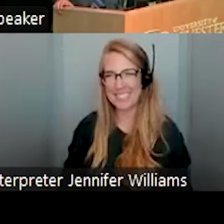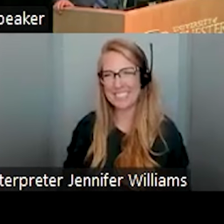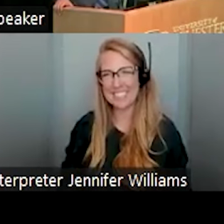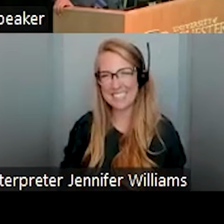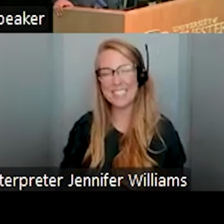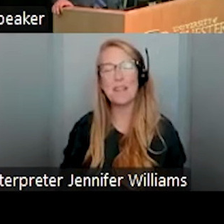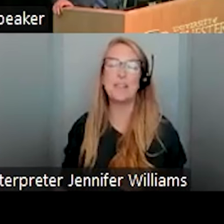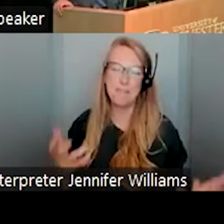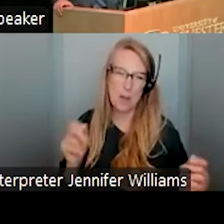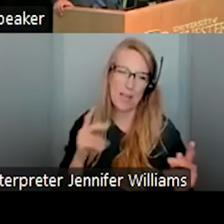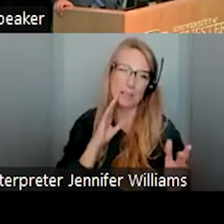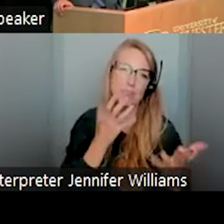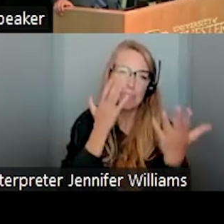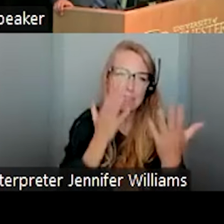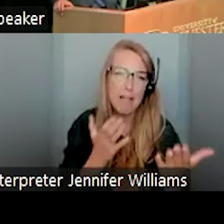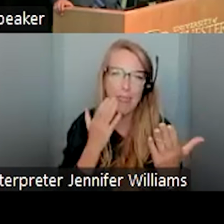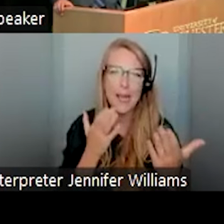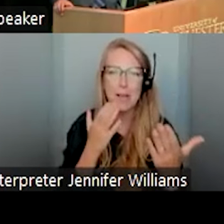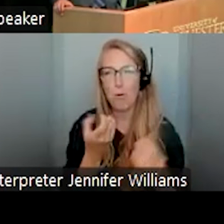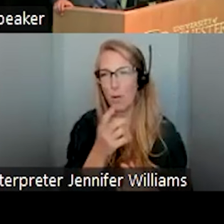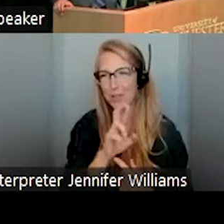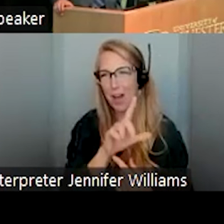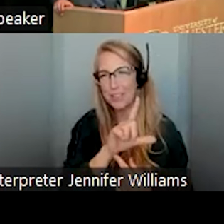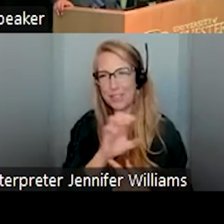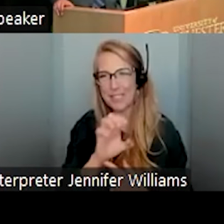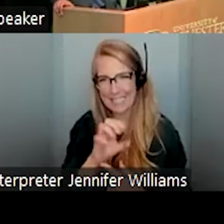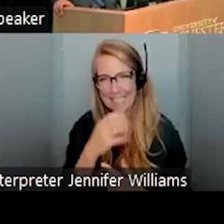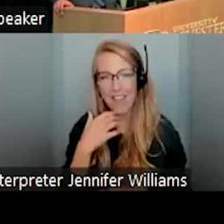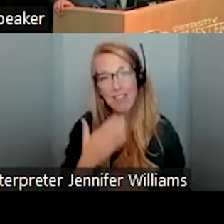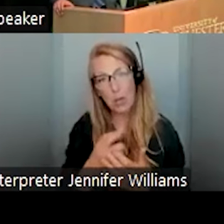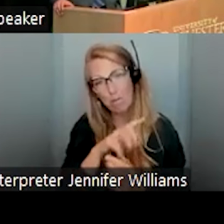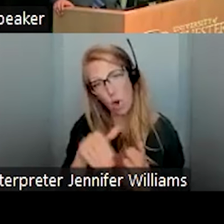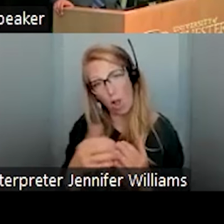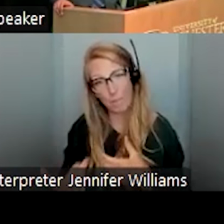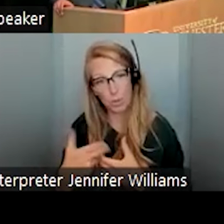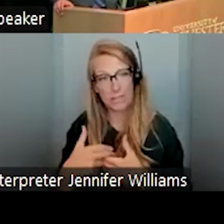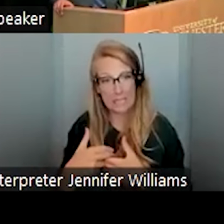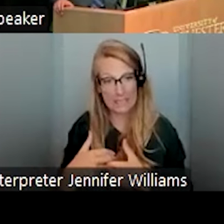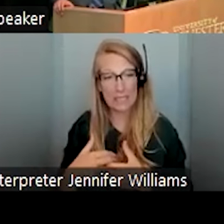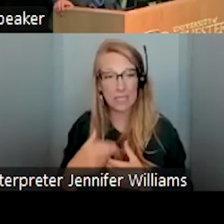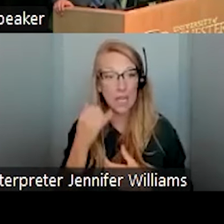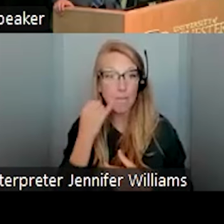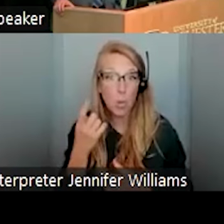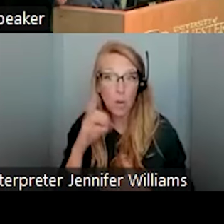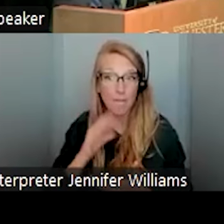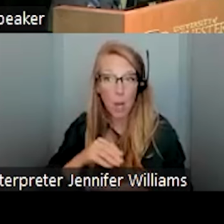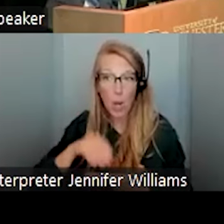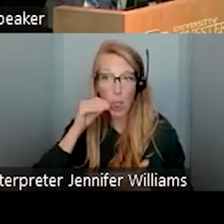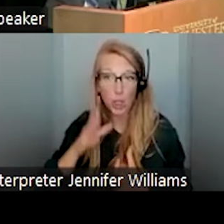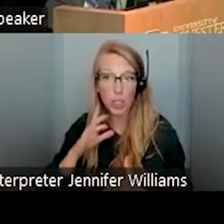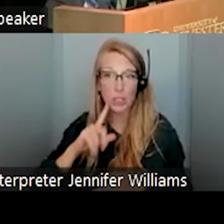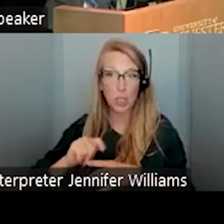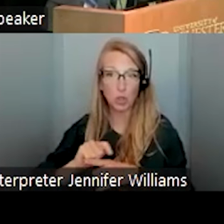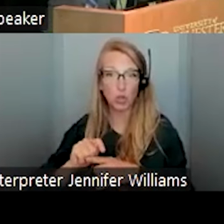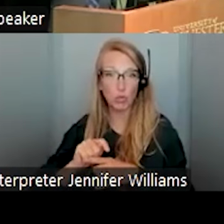So with that, I will say thank you to Dr. Lee. Thank you to all of you for attending. If you are one of our learners, one of our trainees in the